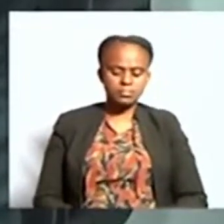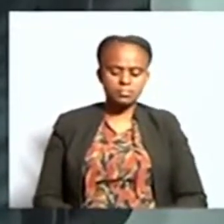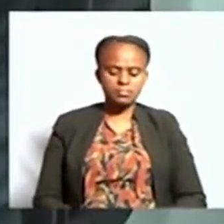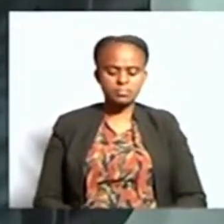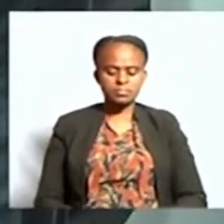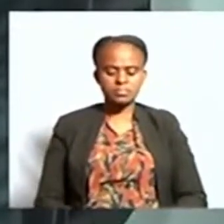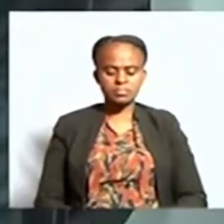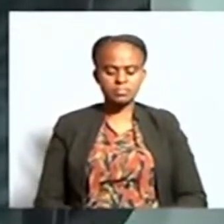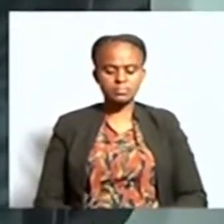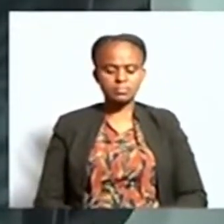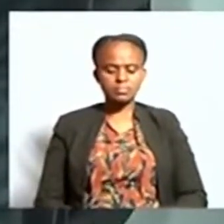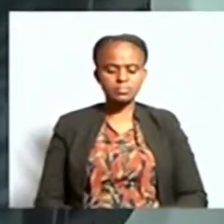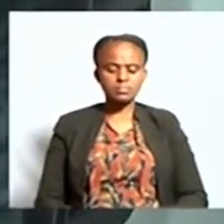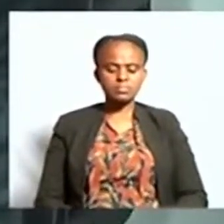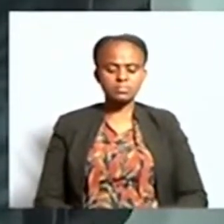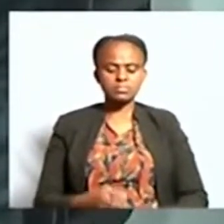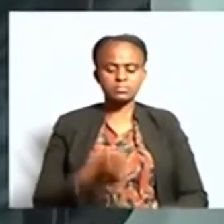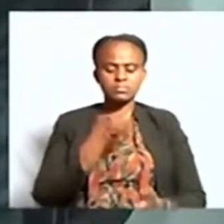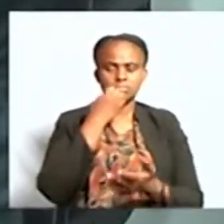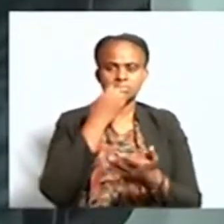The evidence.